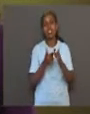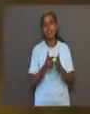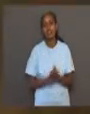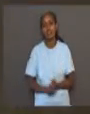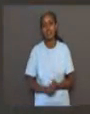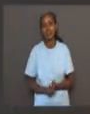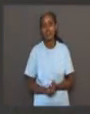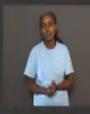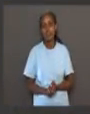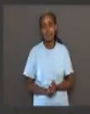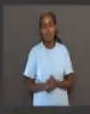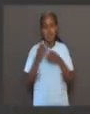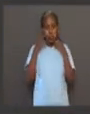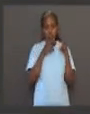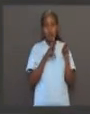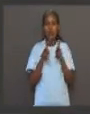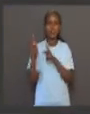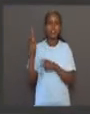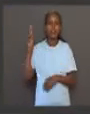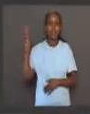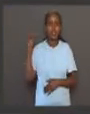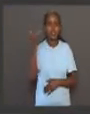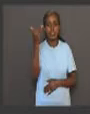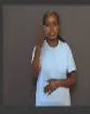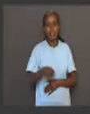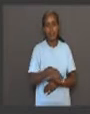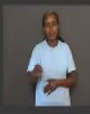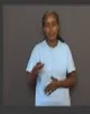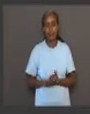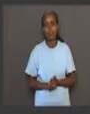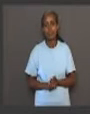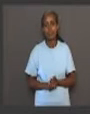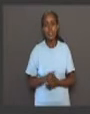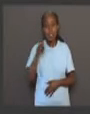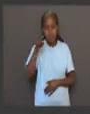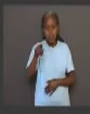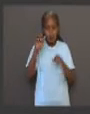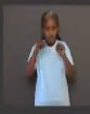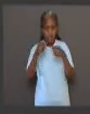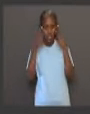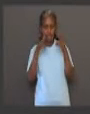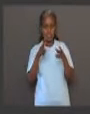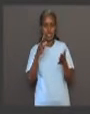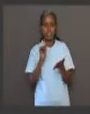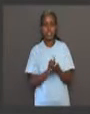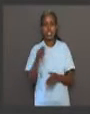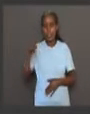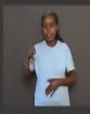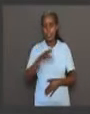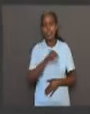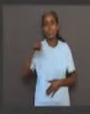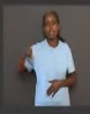started. Observe this graph. You can see that P and